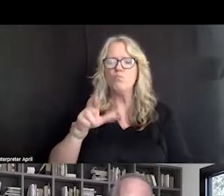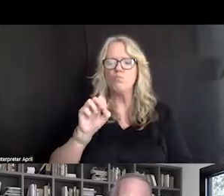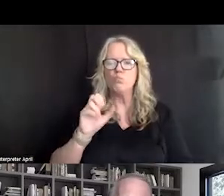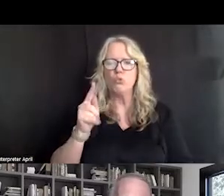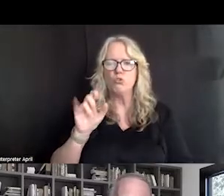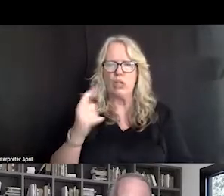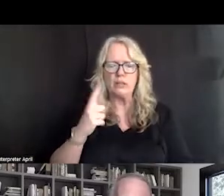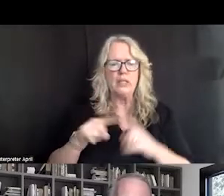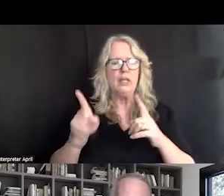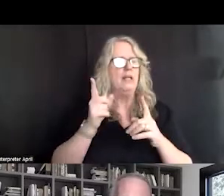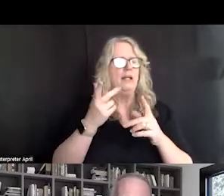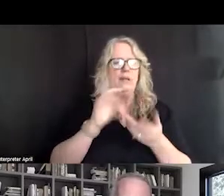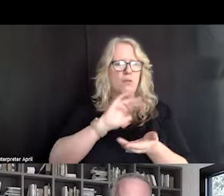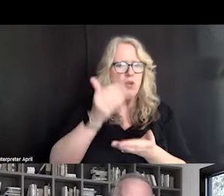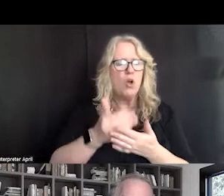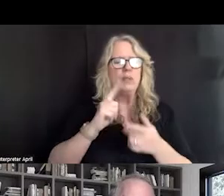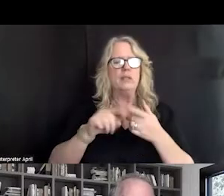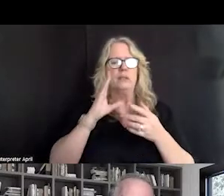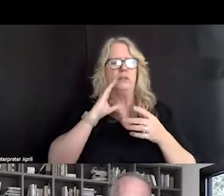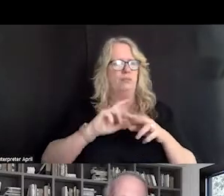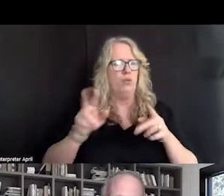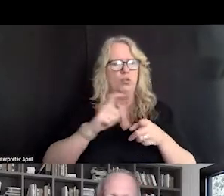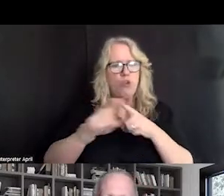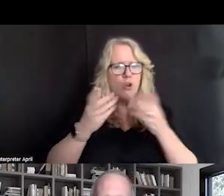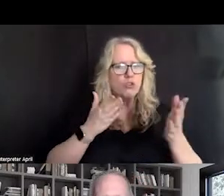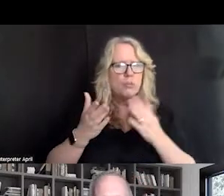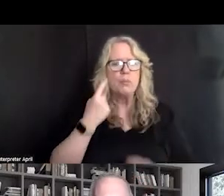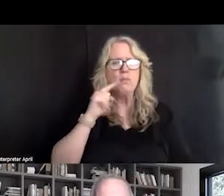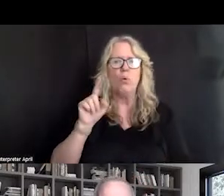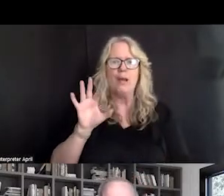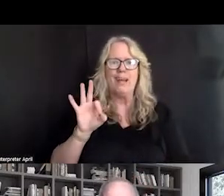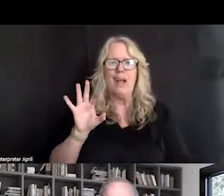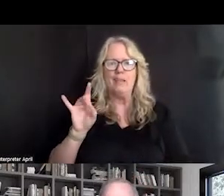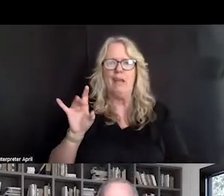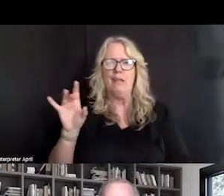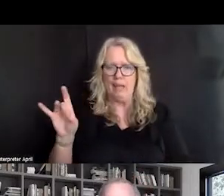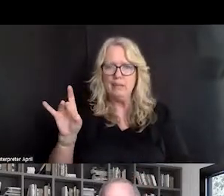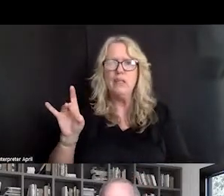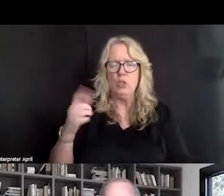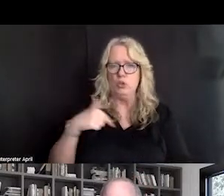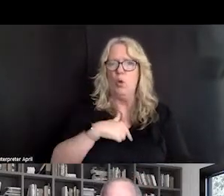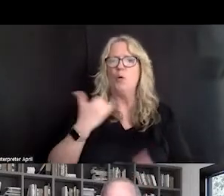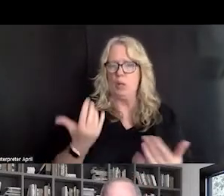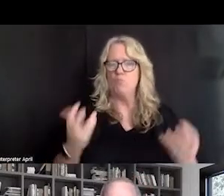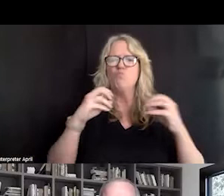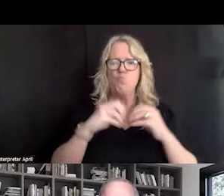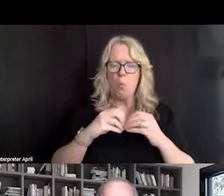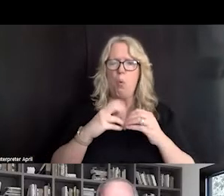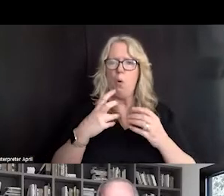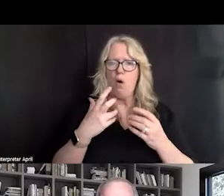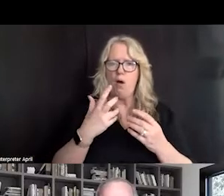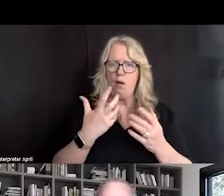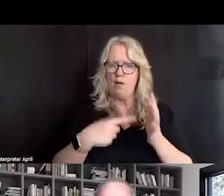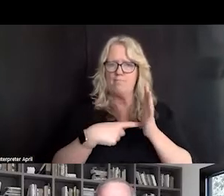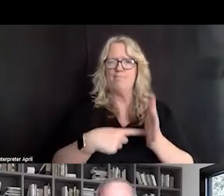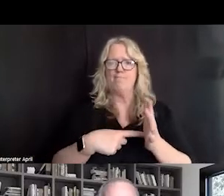necessary supports for call center services with 988. And we're putting a much more tangible